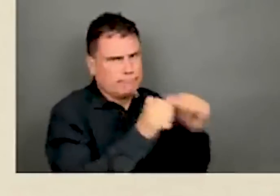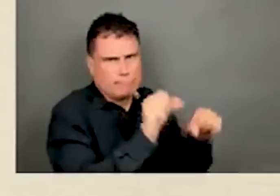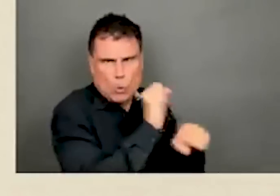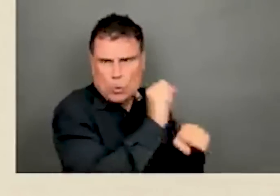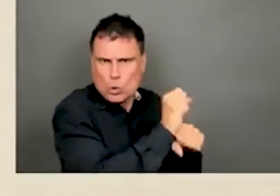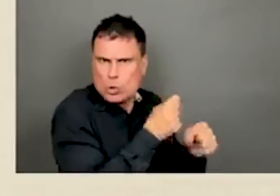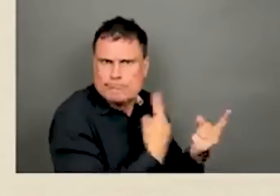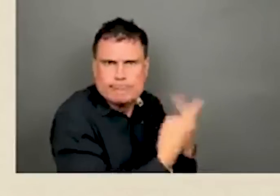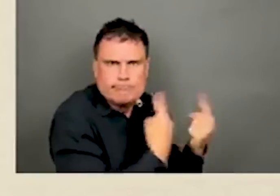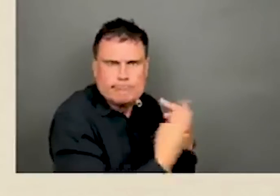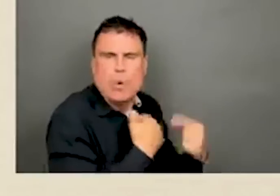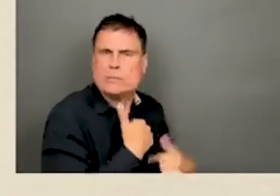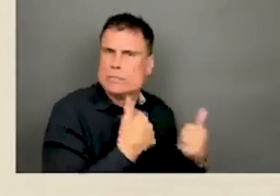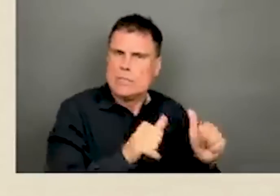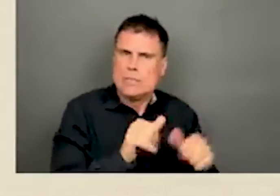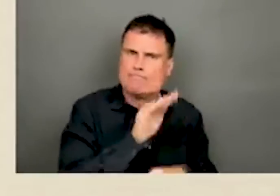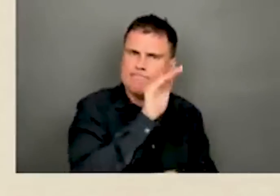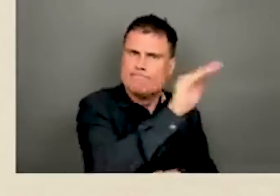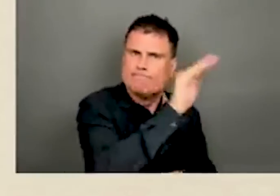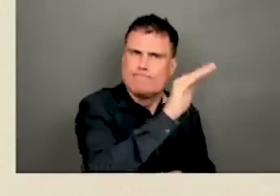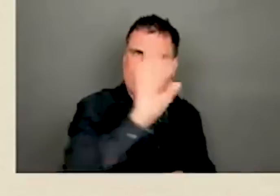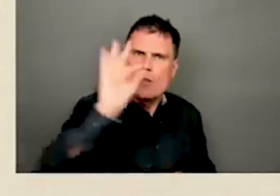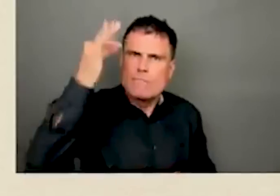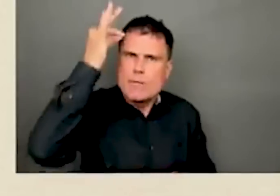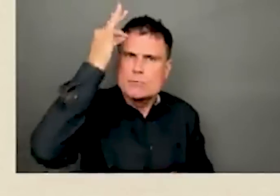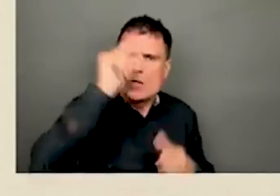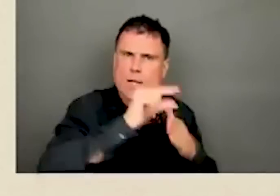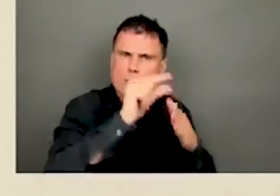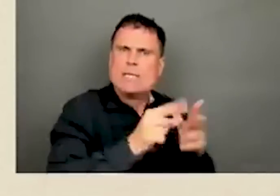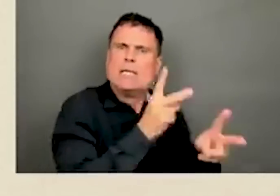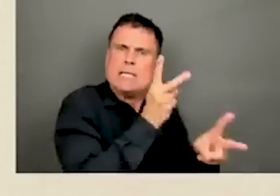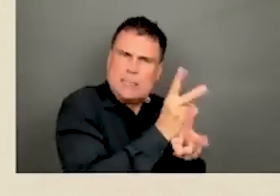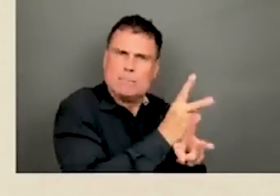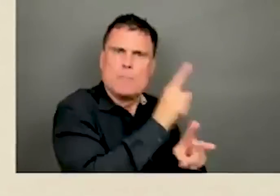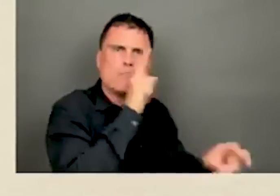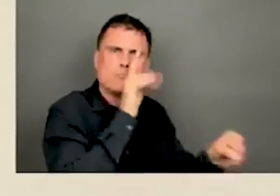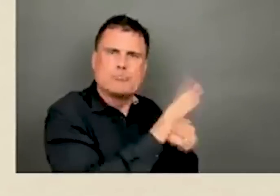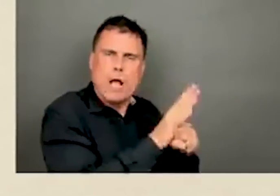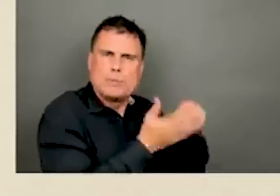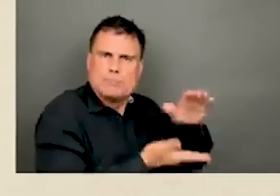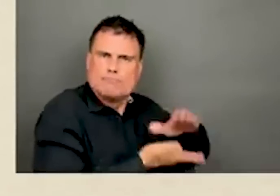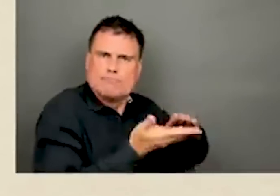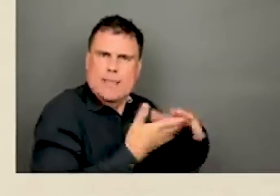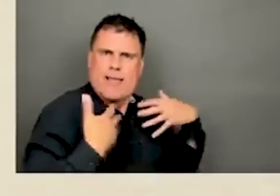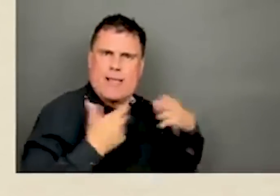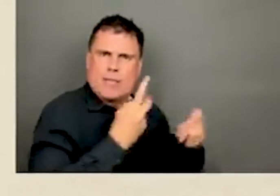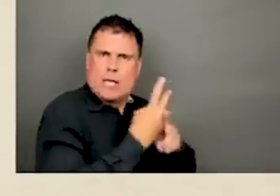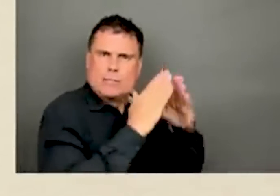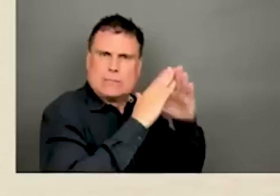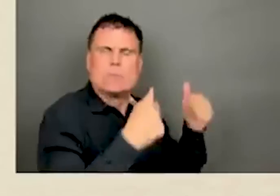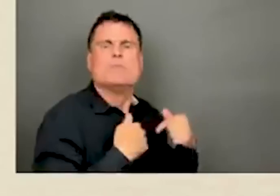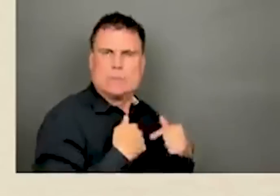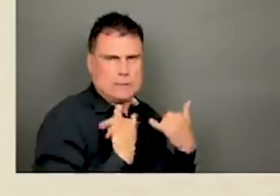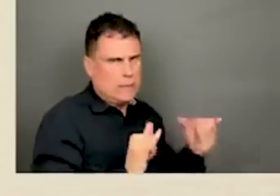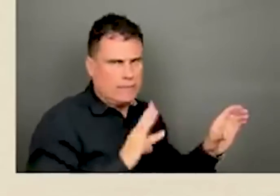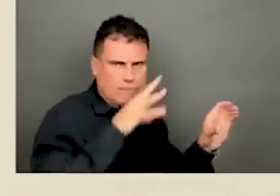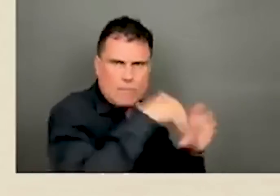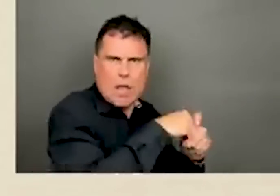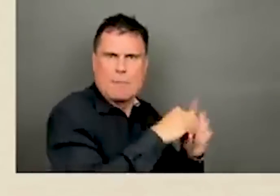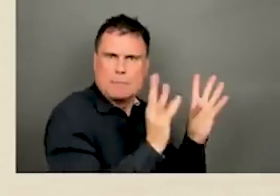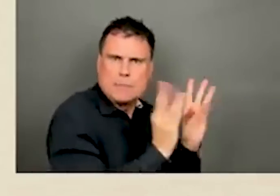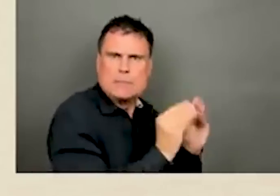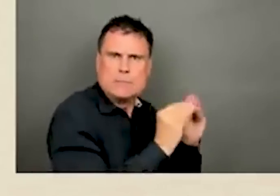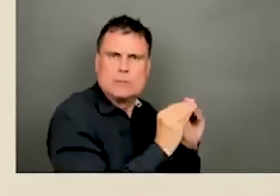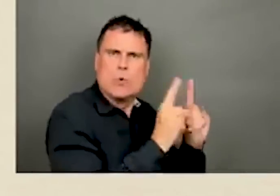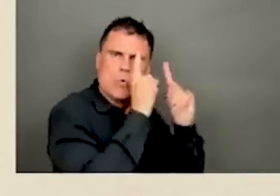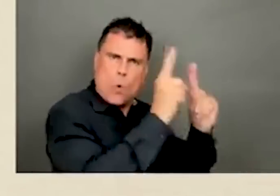government stand up for the commitments they made to all of us and convene a meeting so that we can fix the most important social program, in fact,